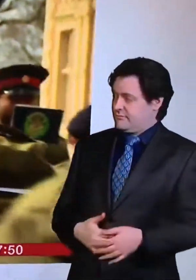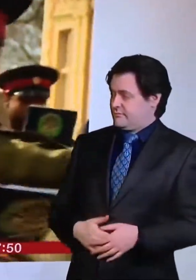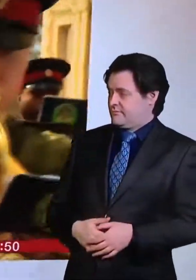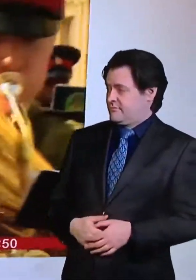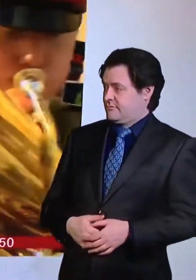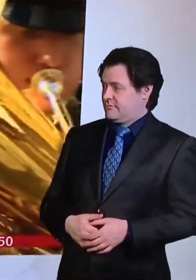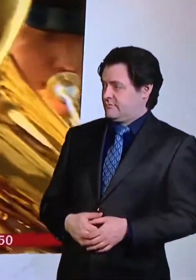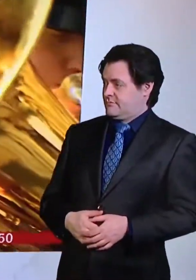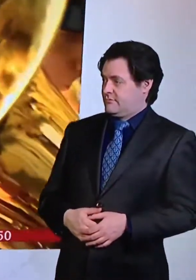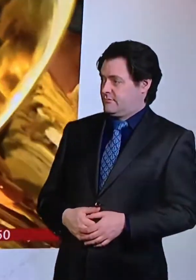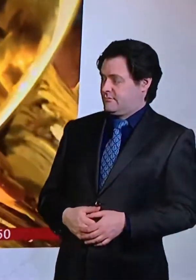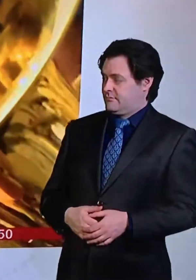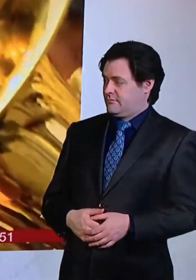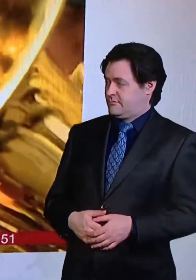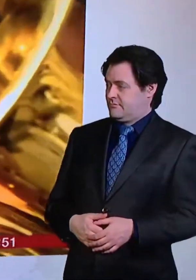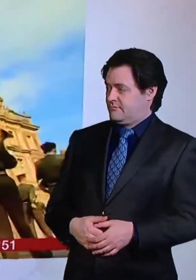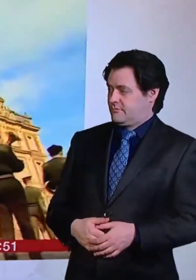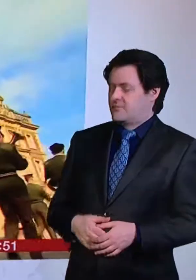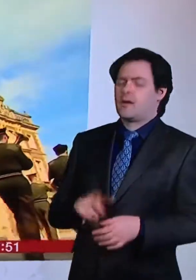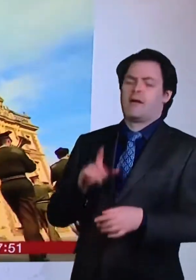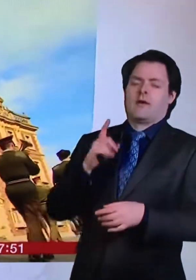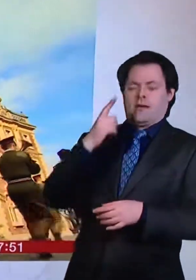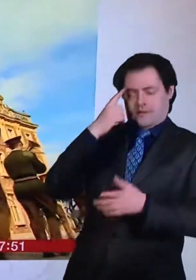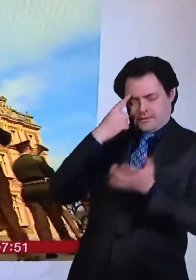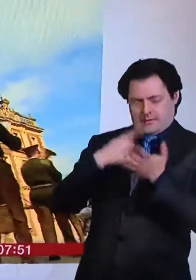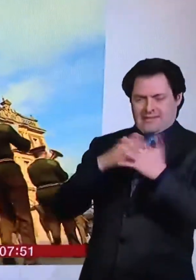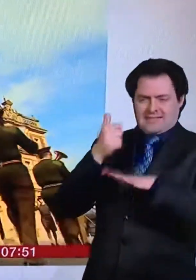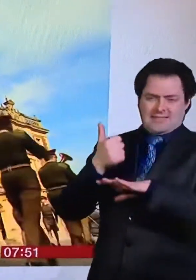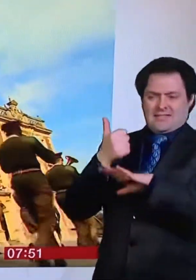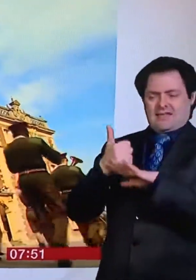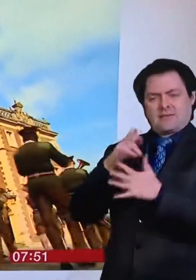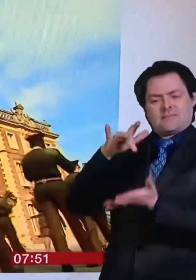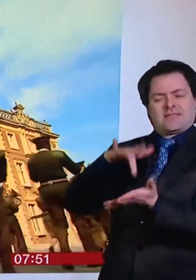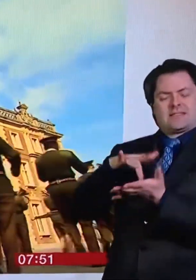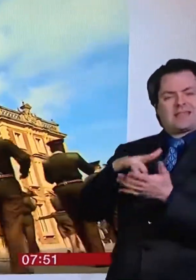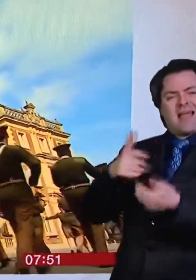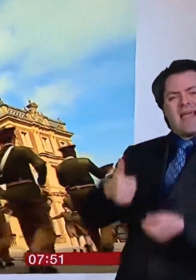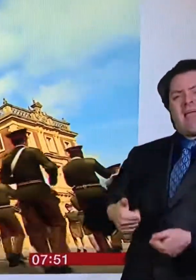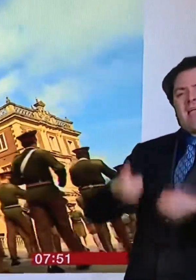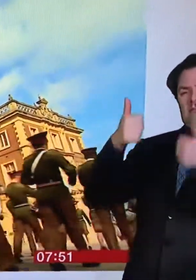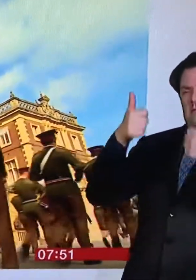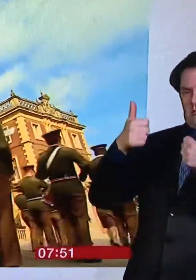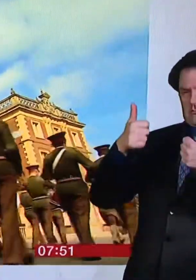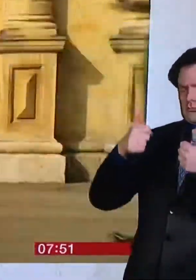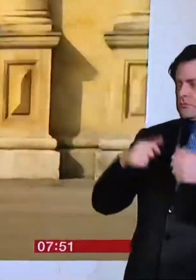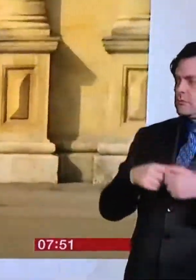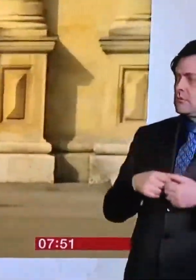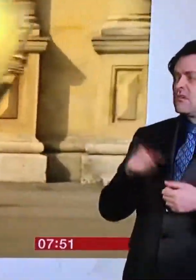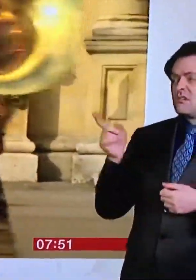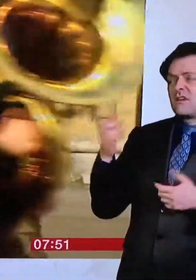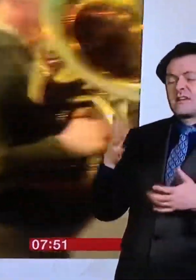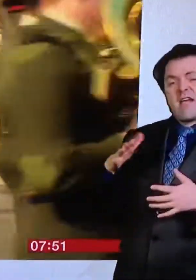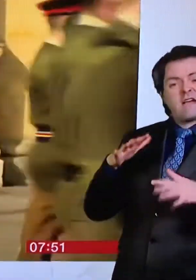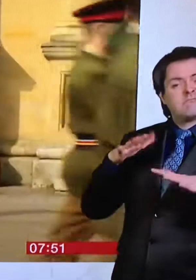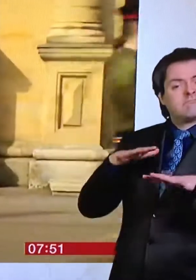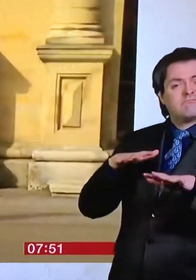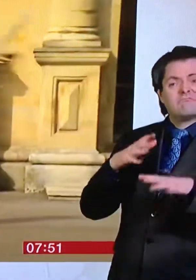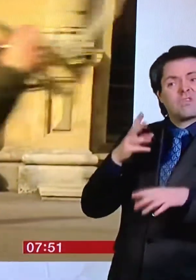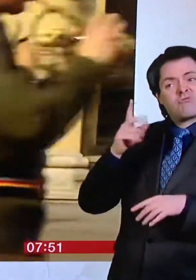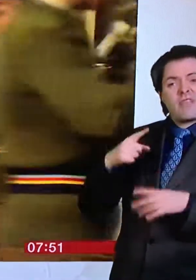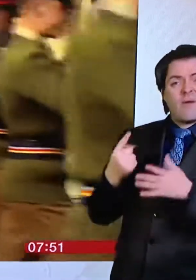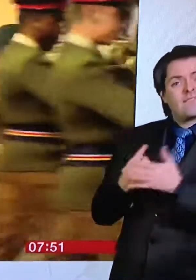So a centre of excellence was established. Musicians now perform at more than 3,000 events a year. The next big one is